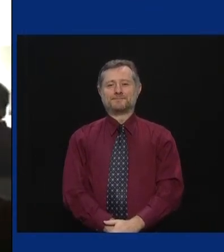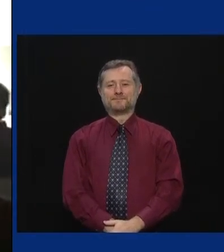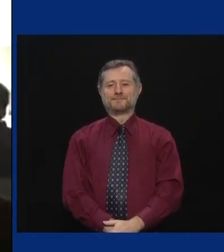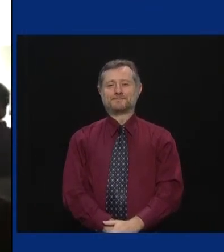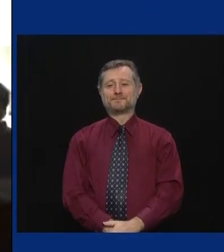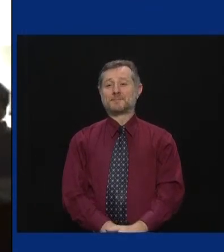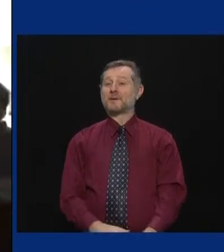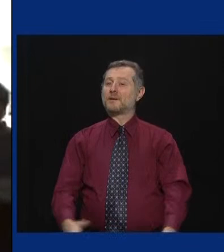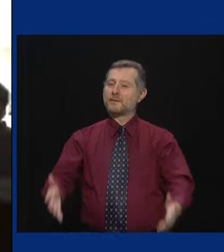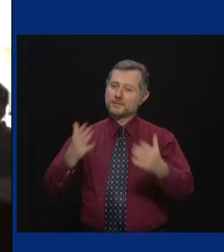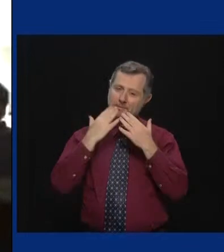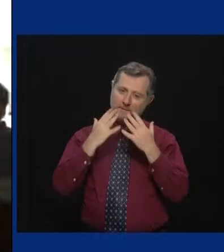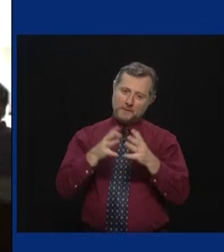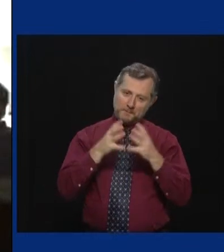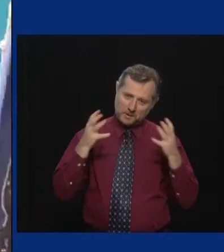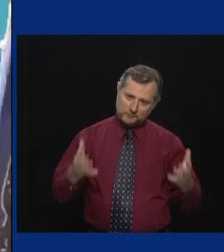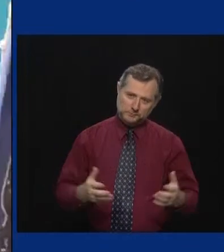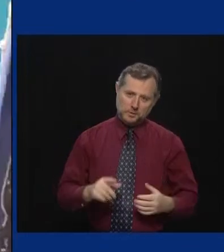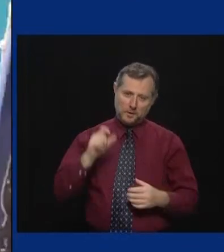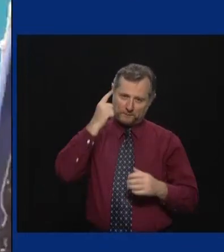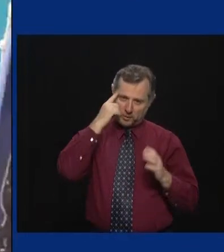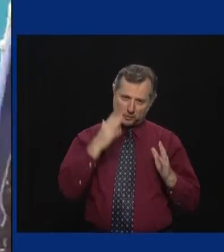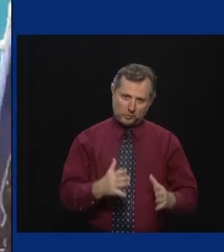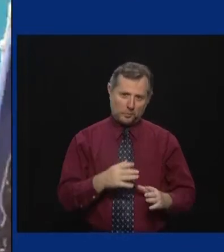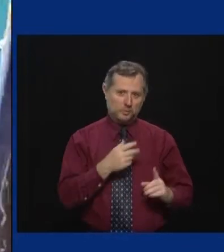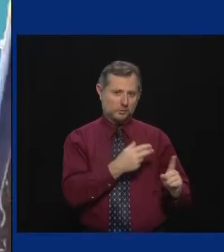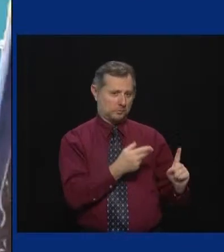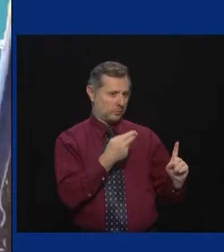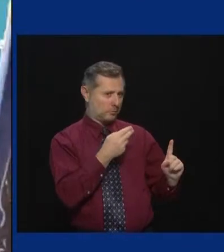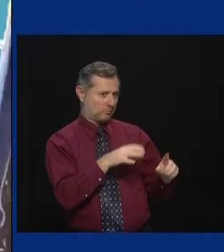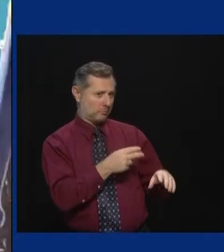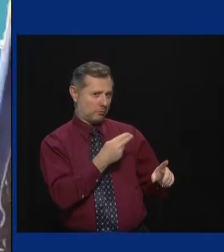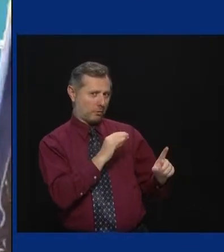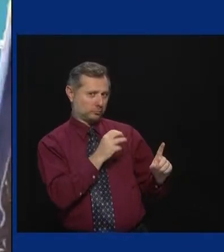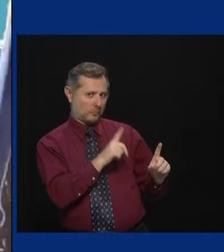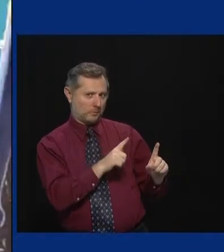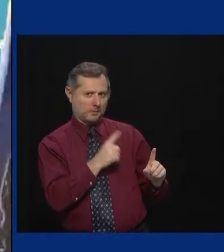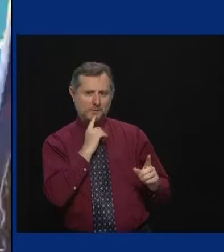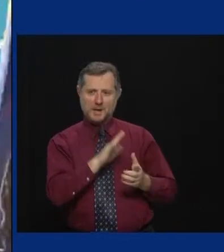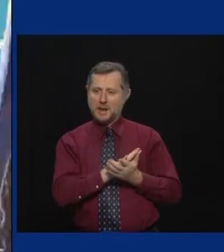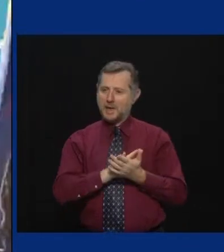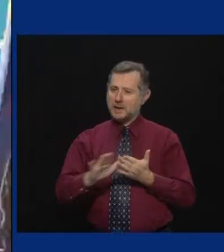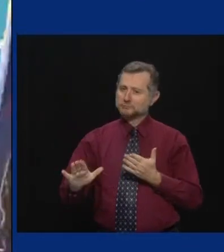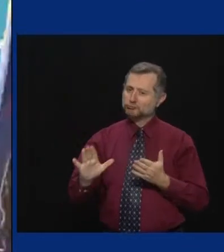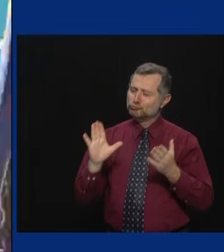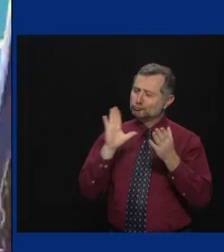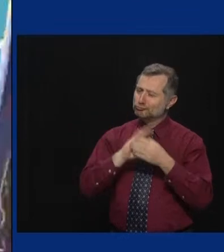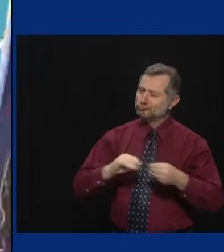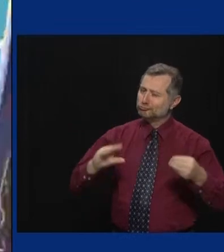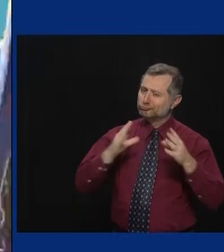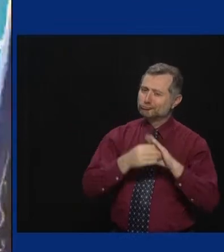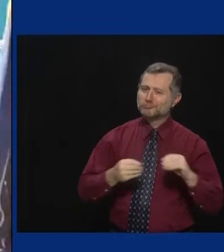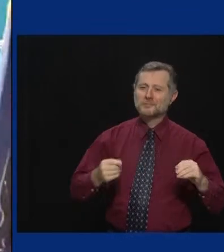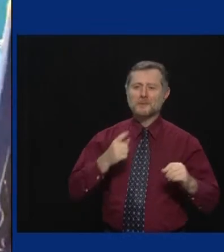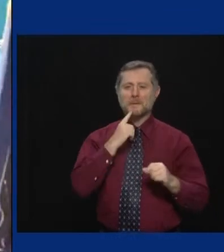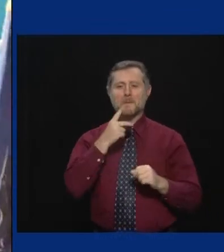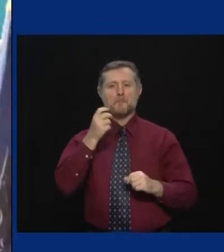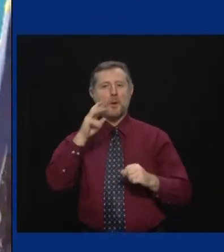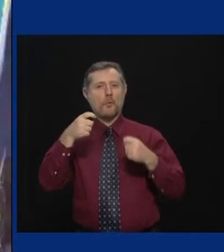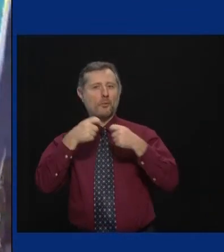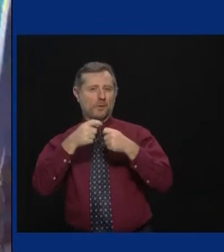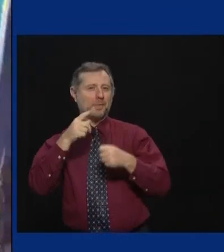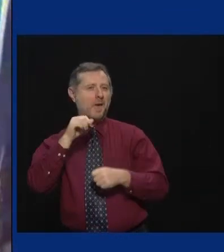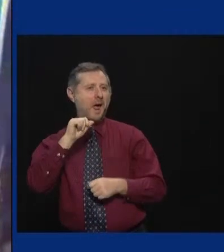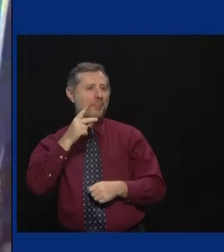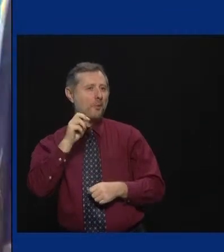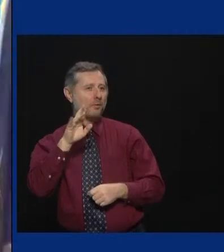Thank you very much, Governor Hochul, for your kind words about the Power Authority and this